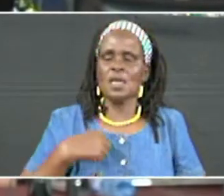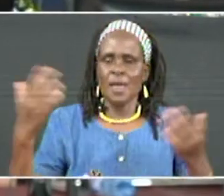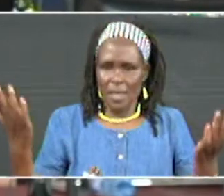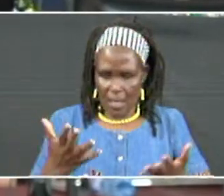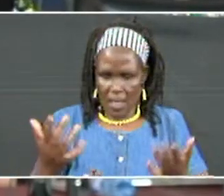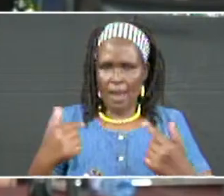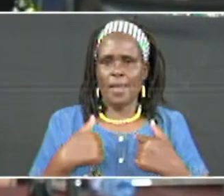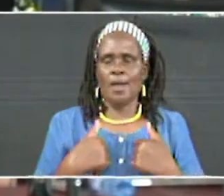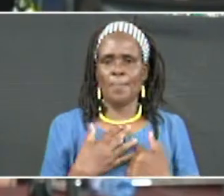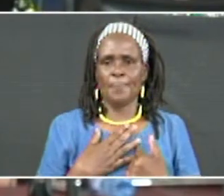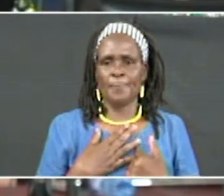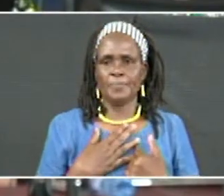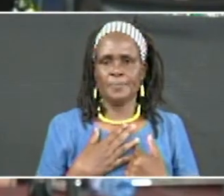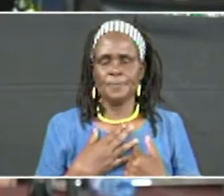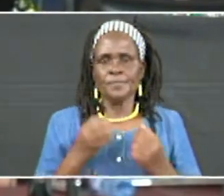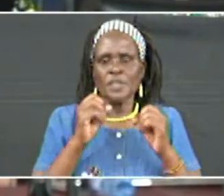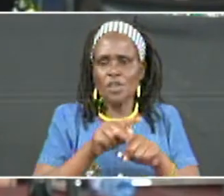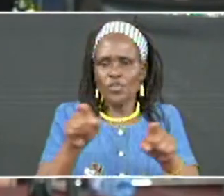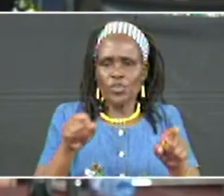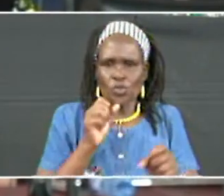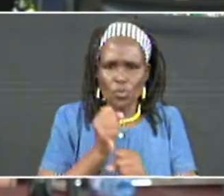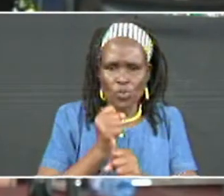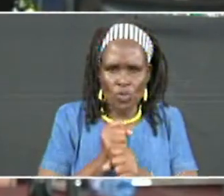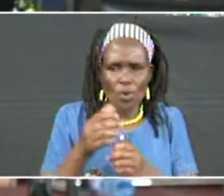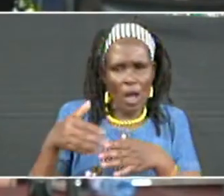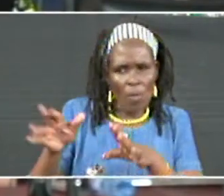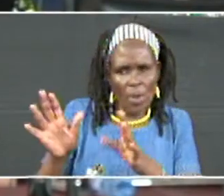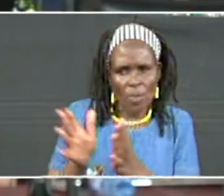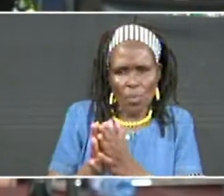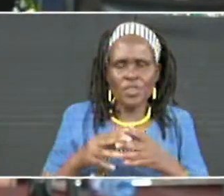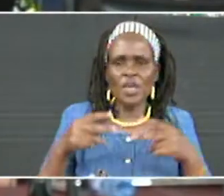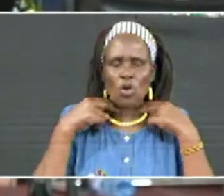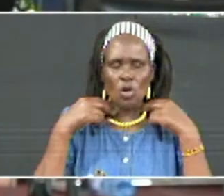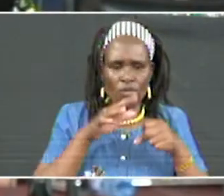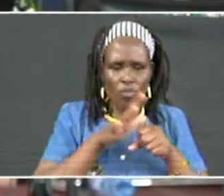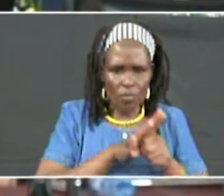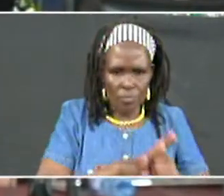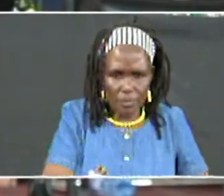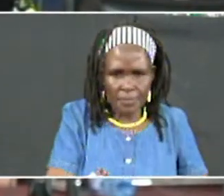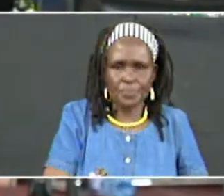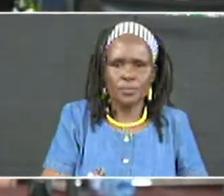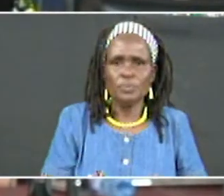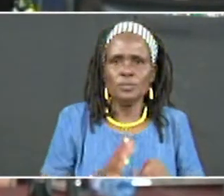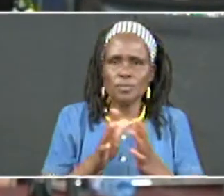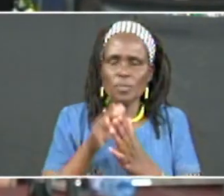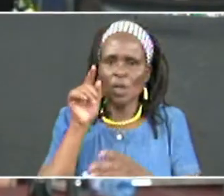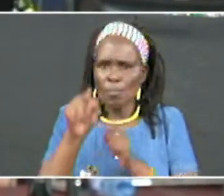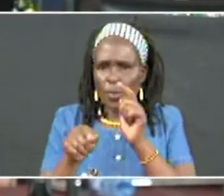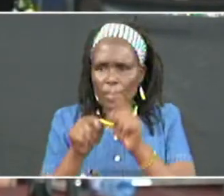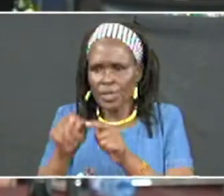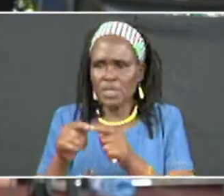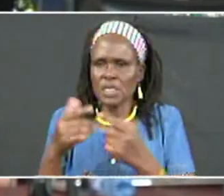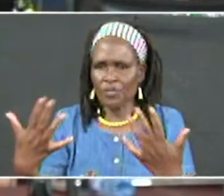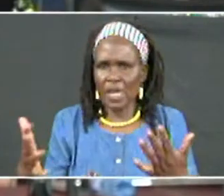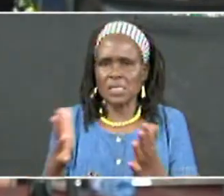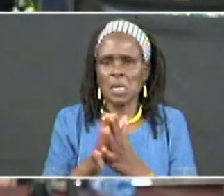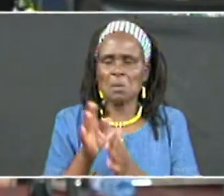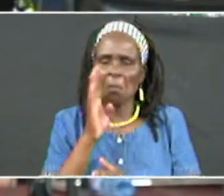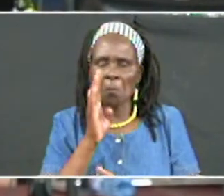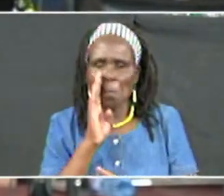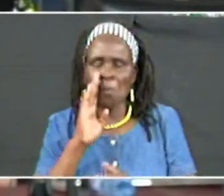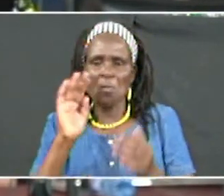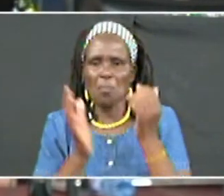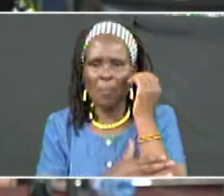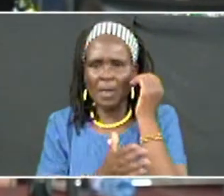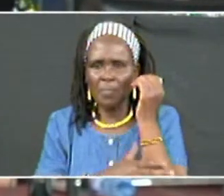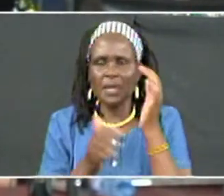am." If you do away with the yoke of oppression, with the pointing of fingers and malicious talk, and if you